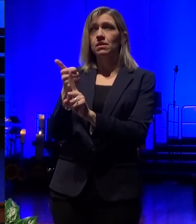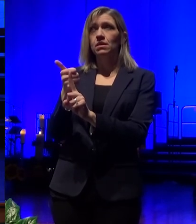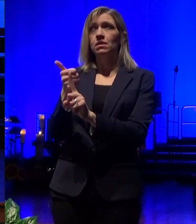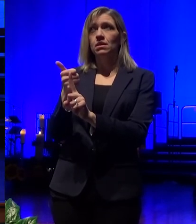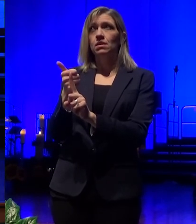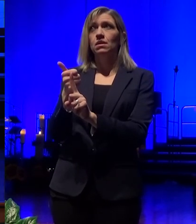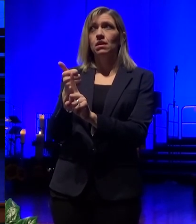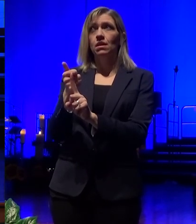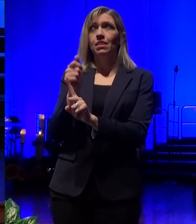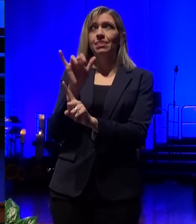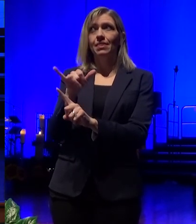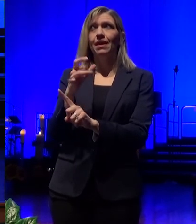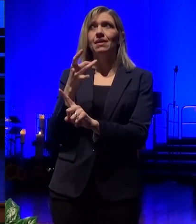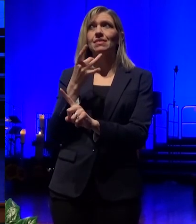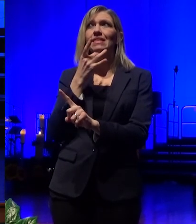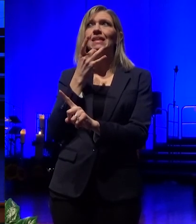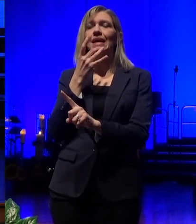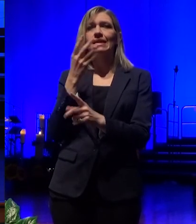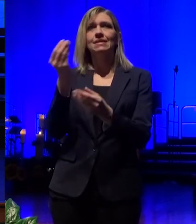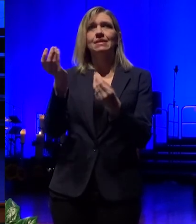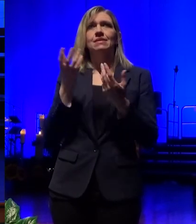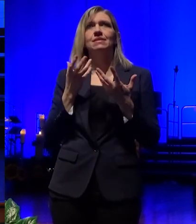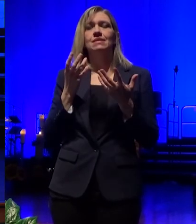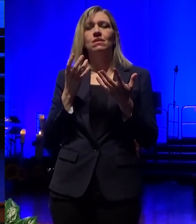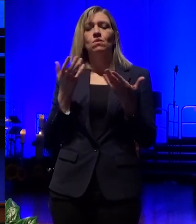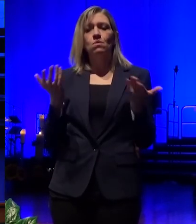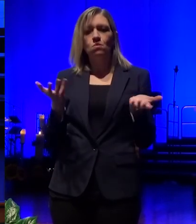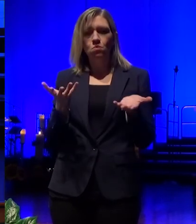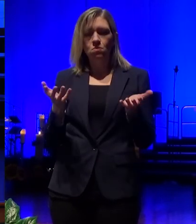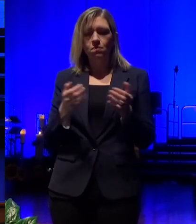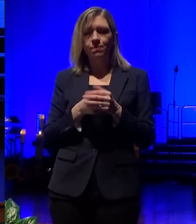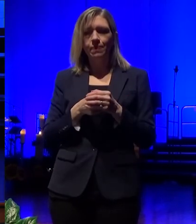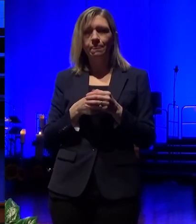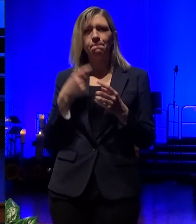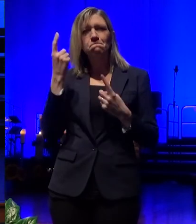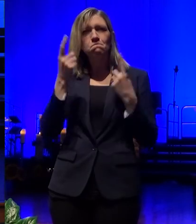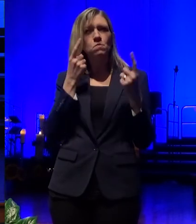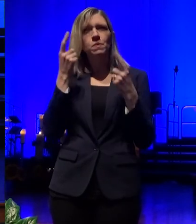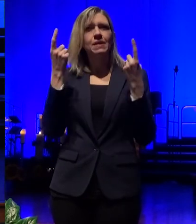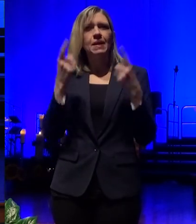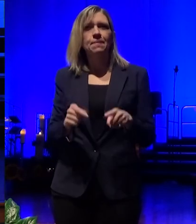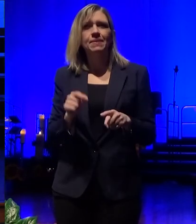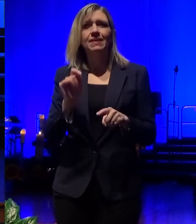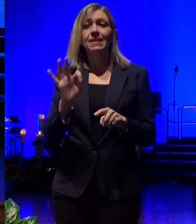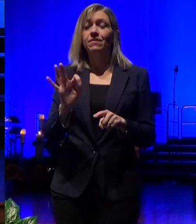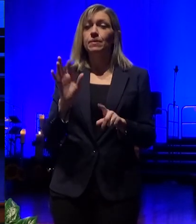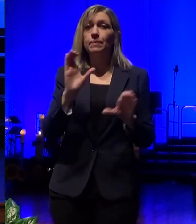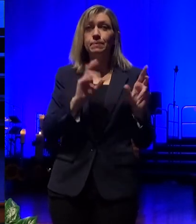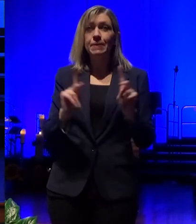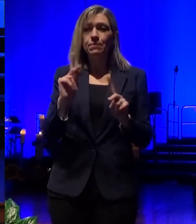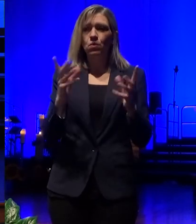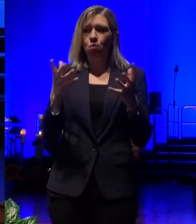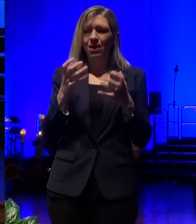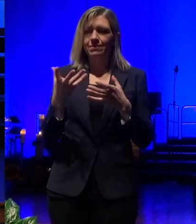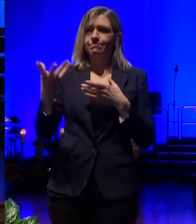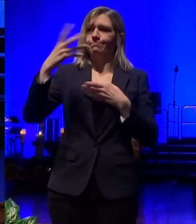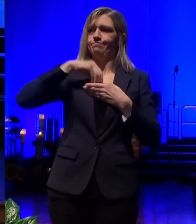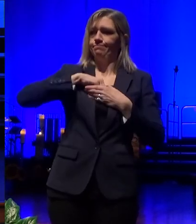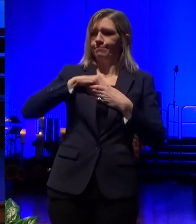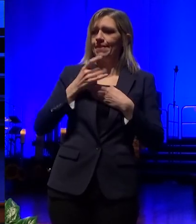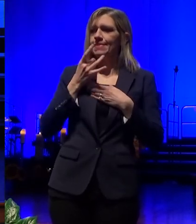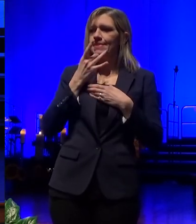And it said to me, what if those of us who are seeking to be the living embodiment of the